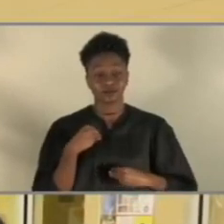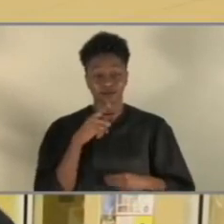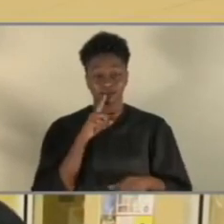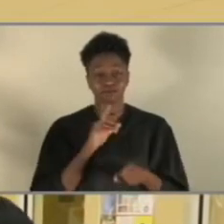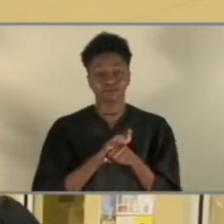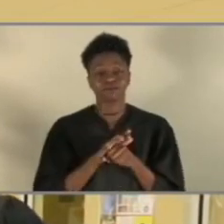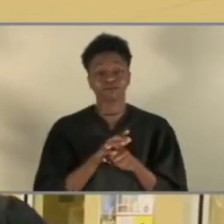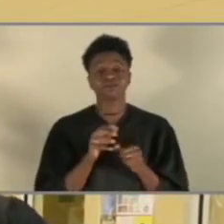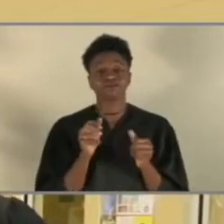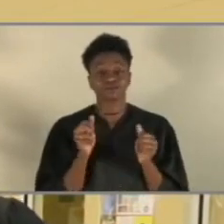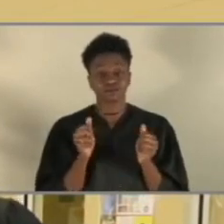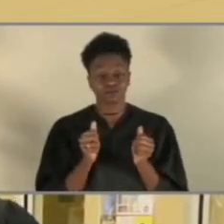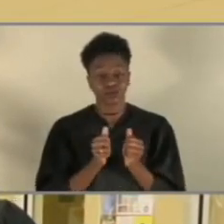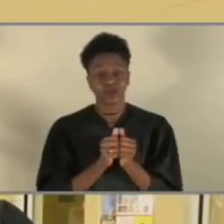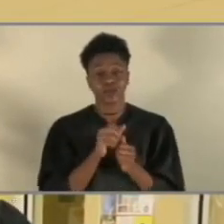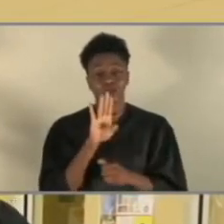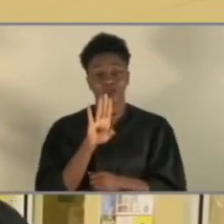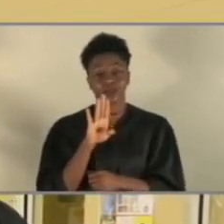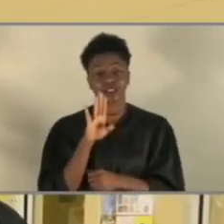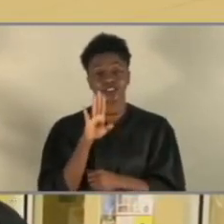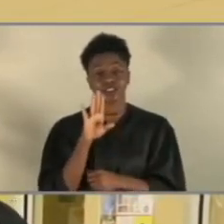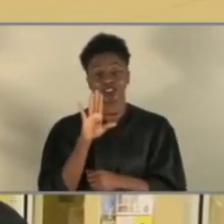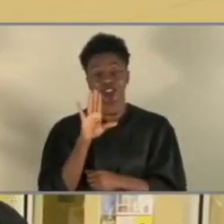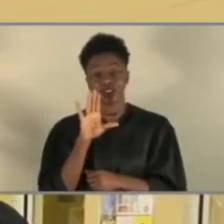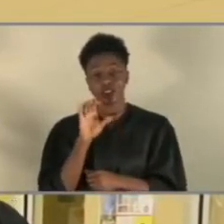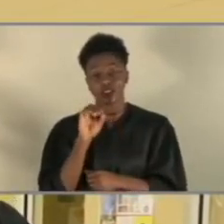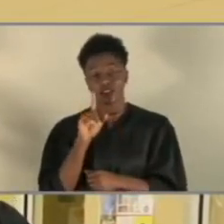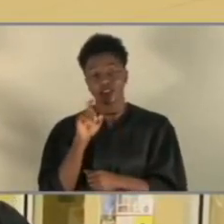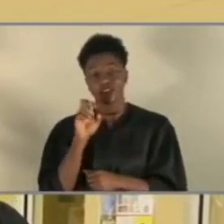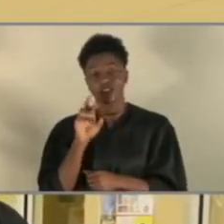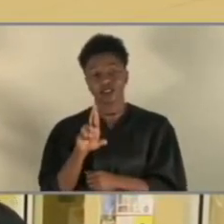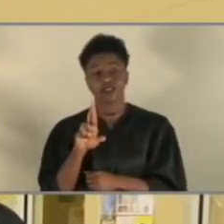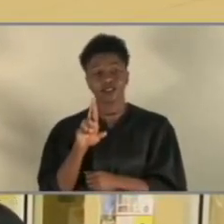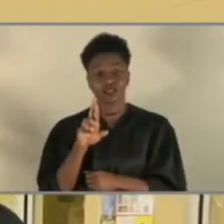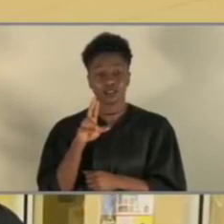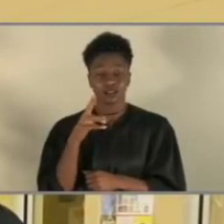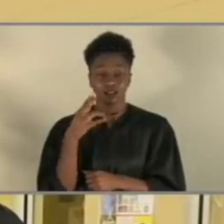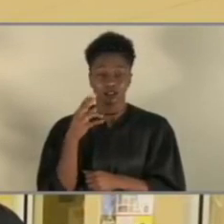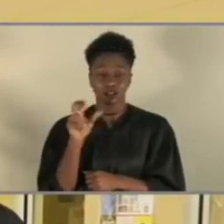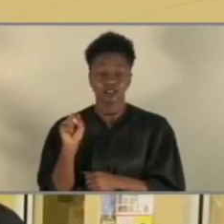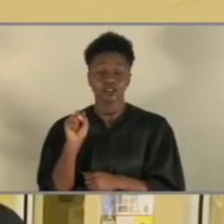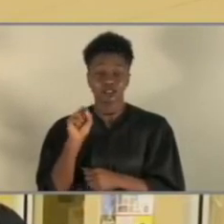with the members of the Beach Kyler Bulldogs United for Community and Schools